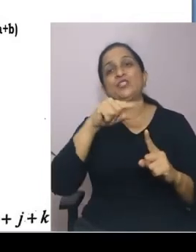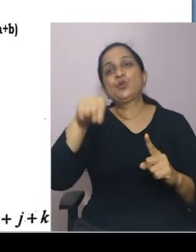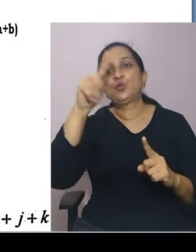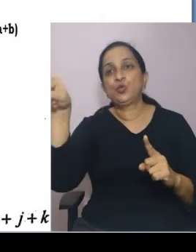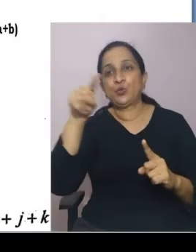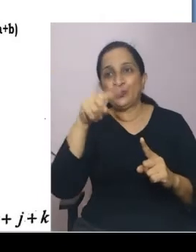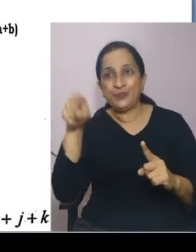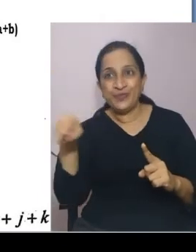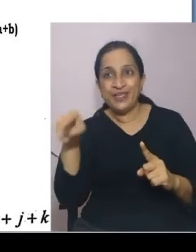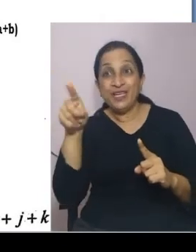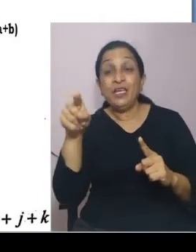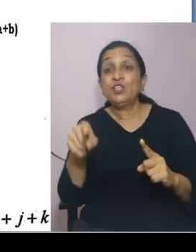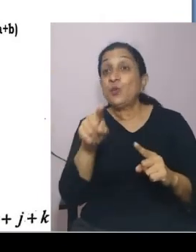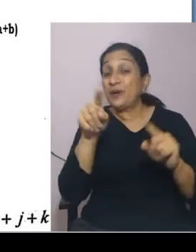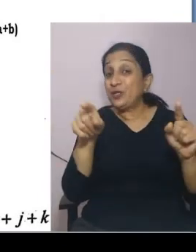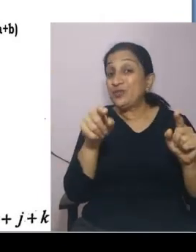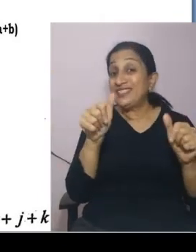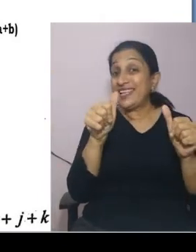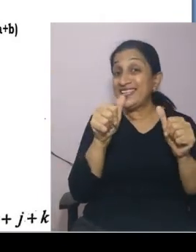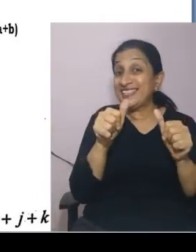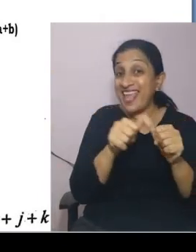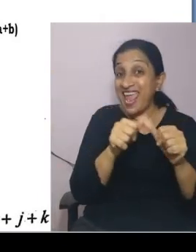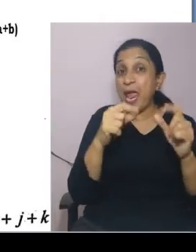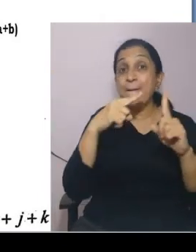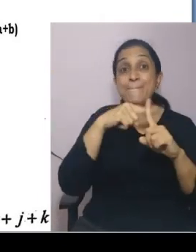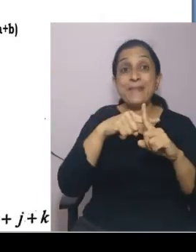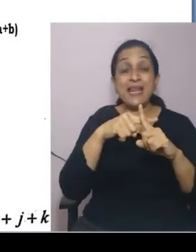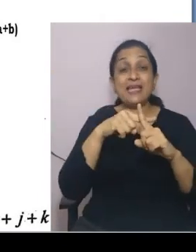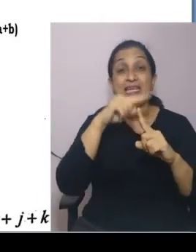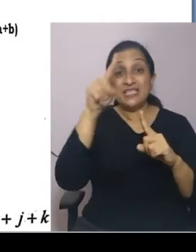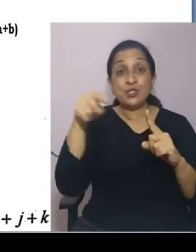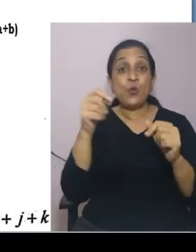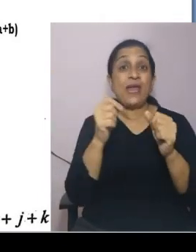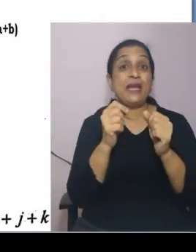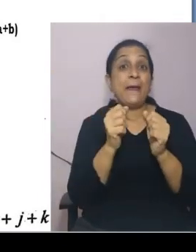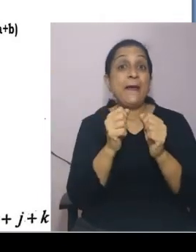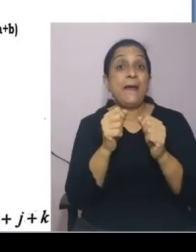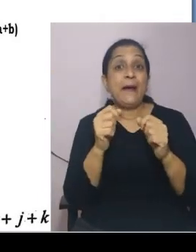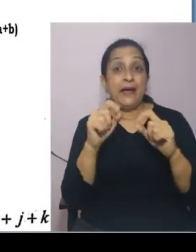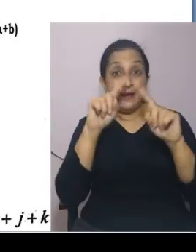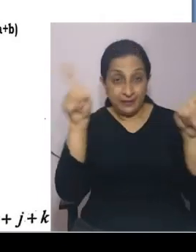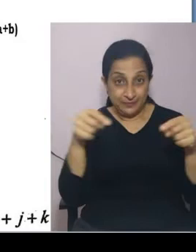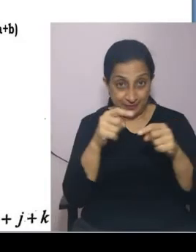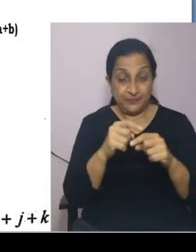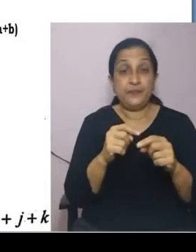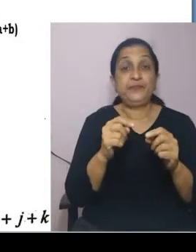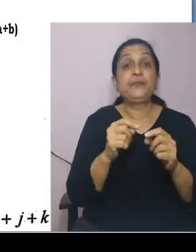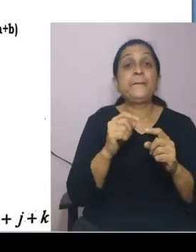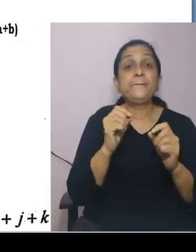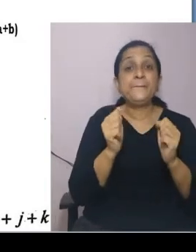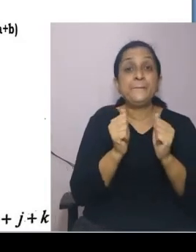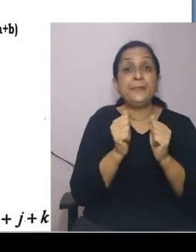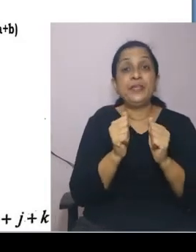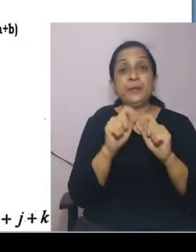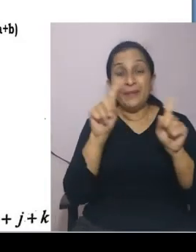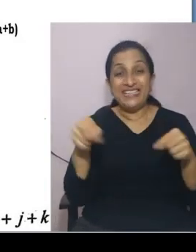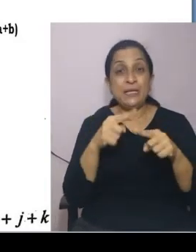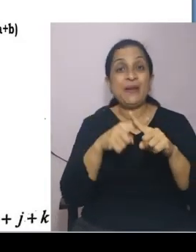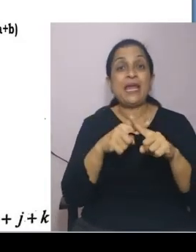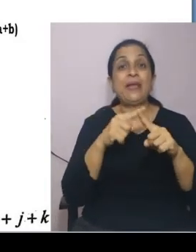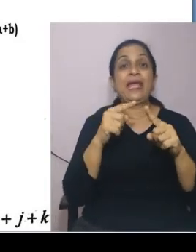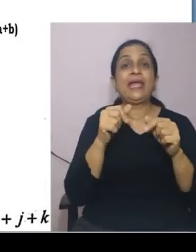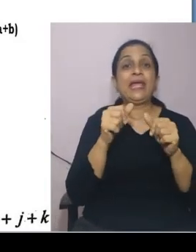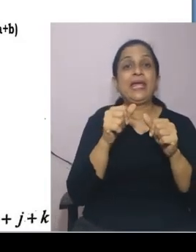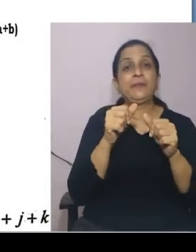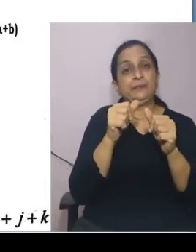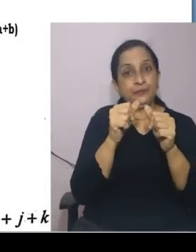by, this is a plus b into a minus b formula, a square minus b square, that is 2 into 2 square 4